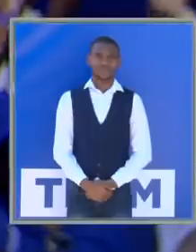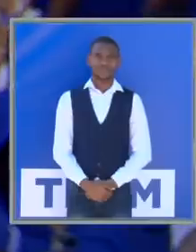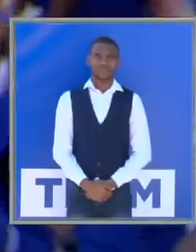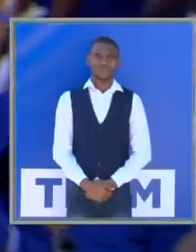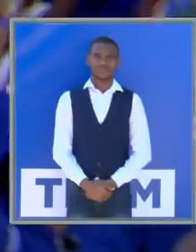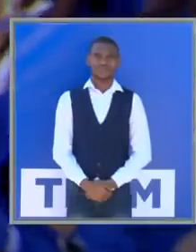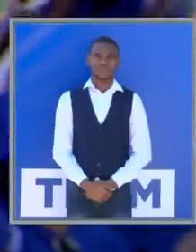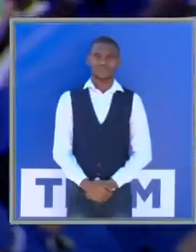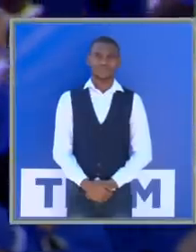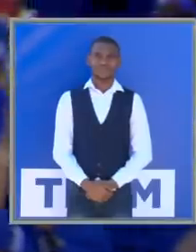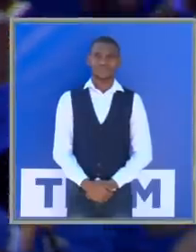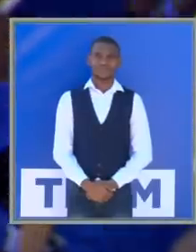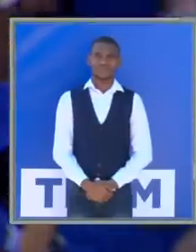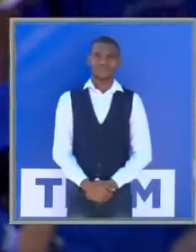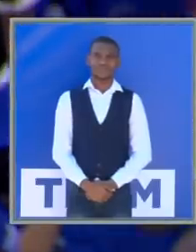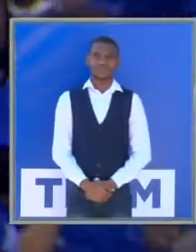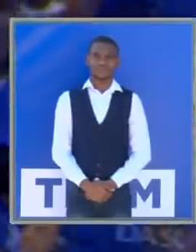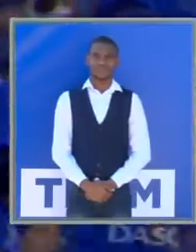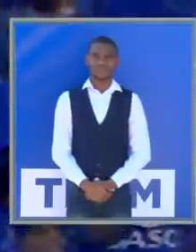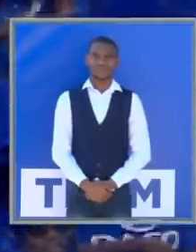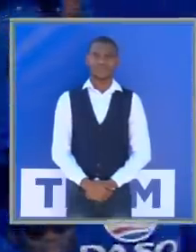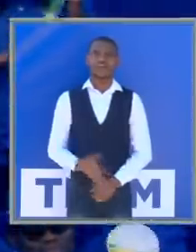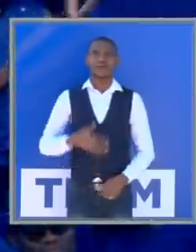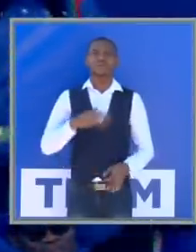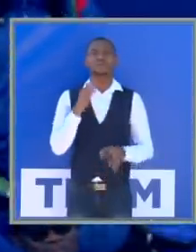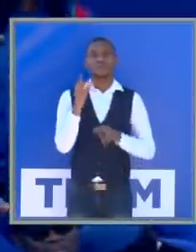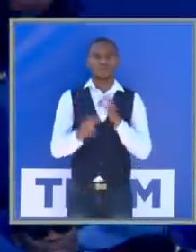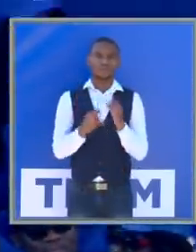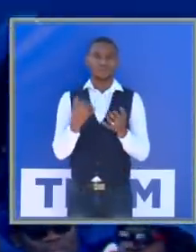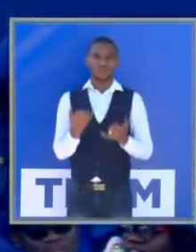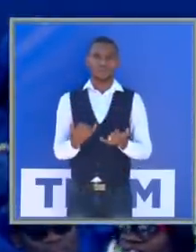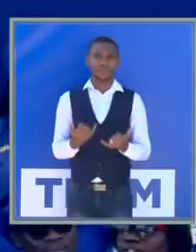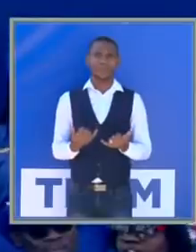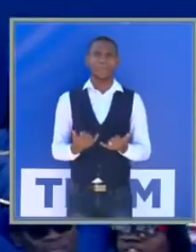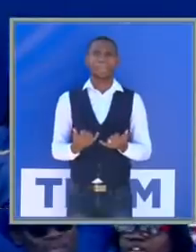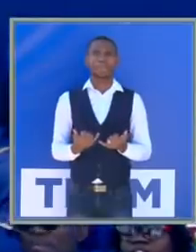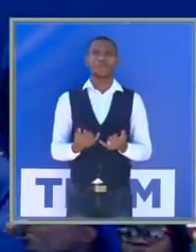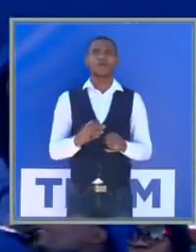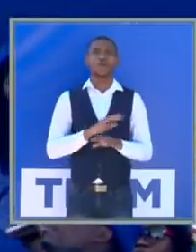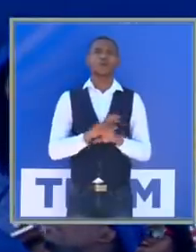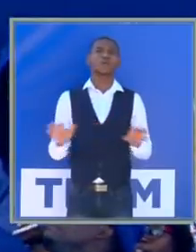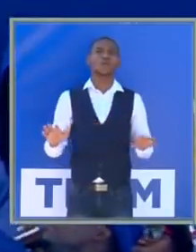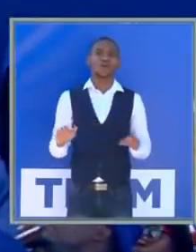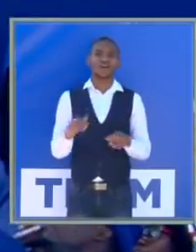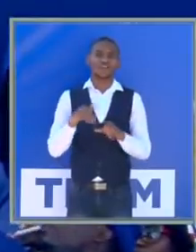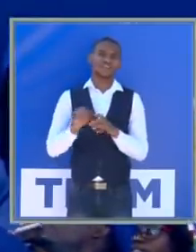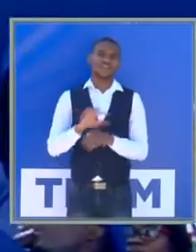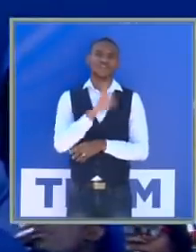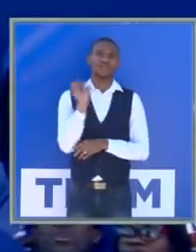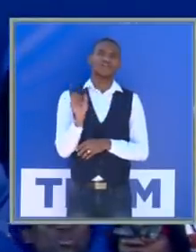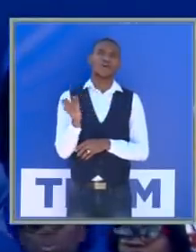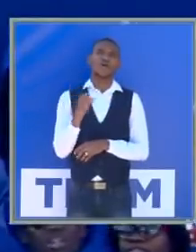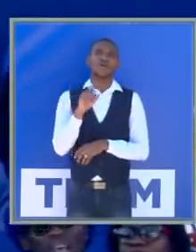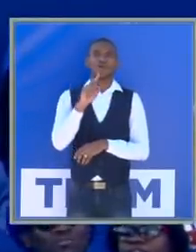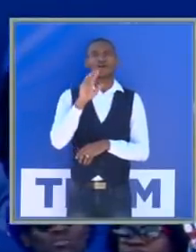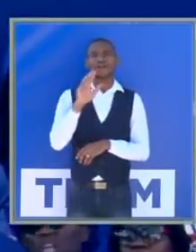I want to tell you, We are no longer in South Africa of